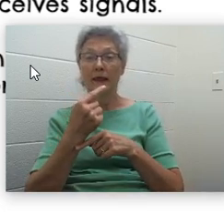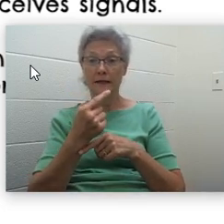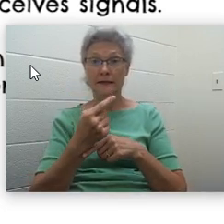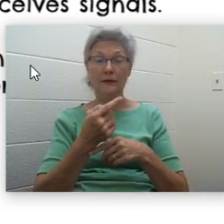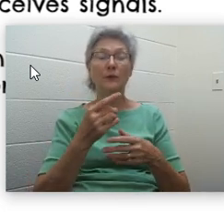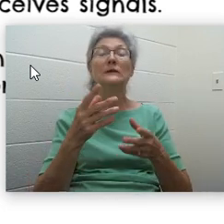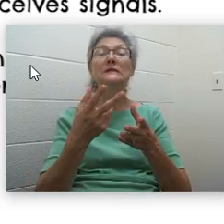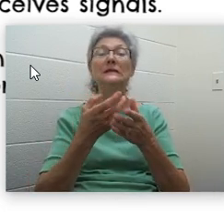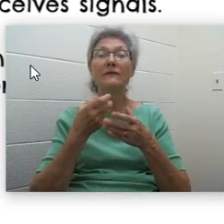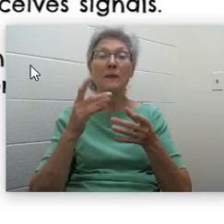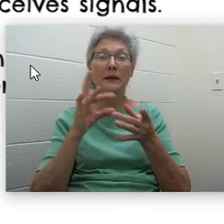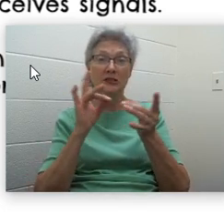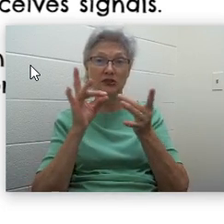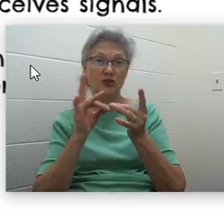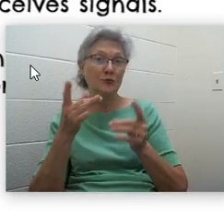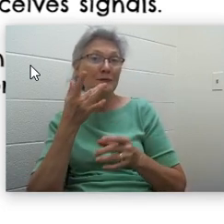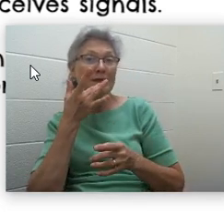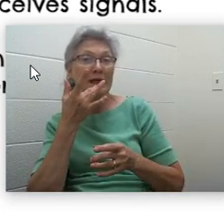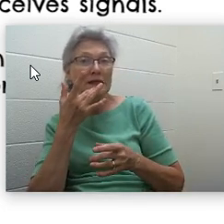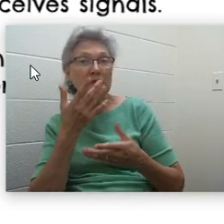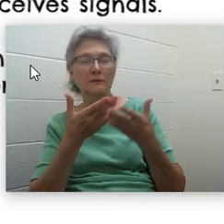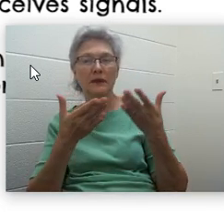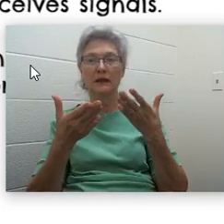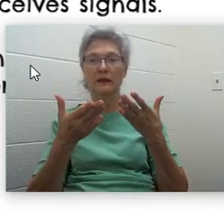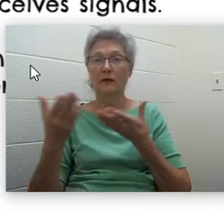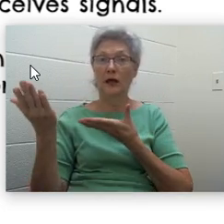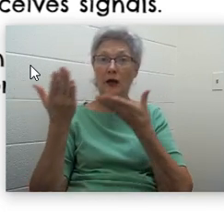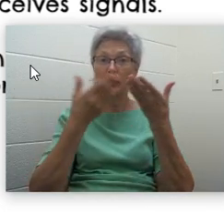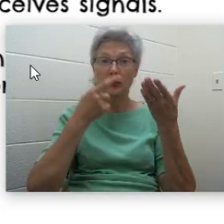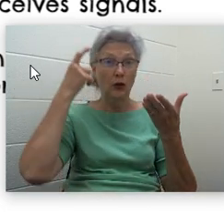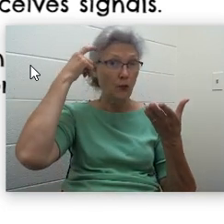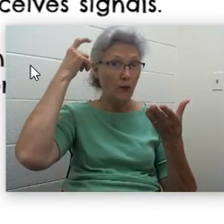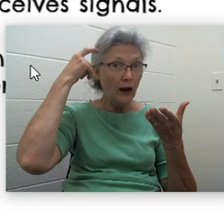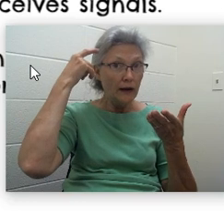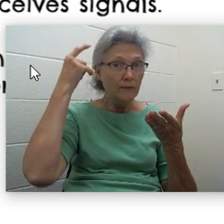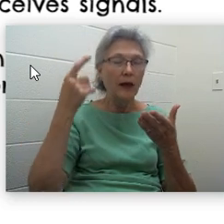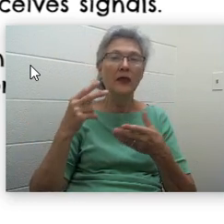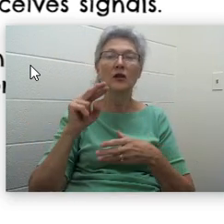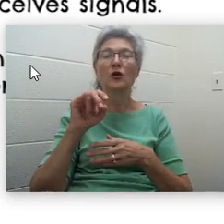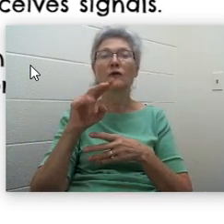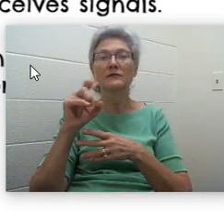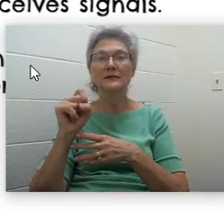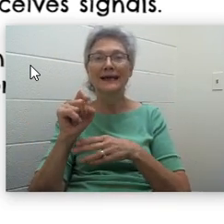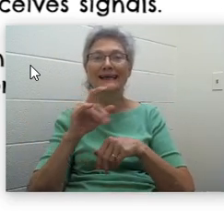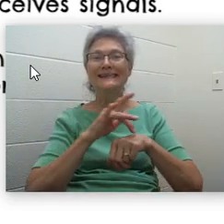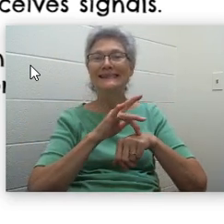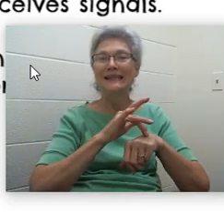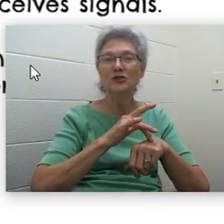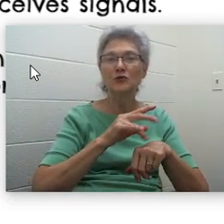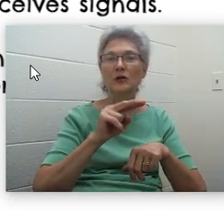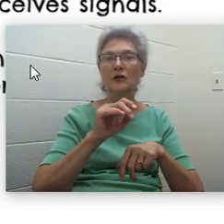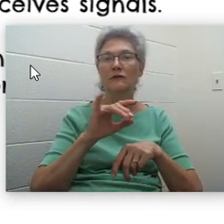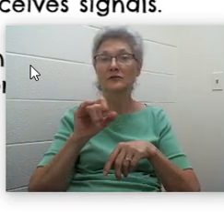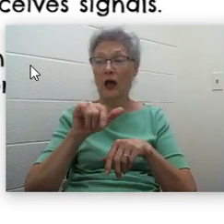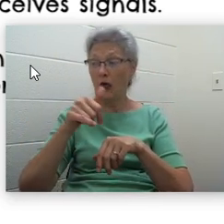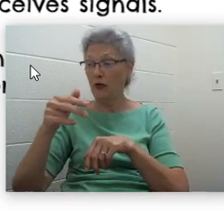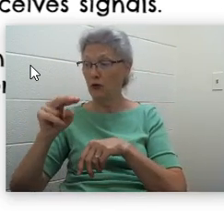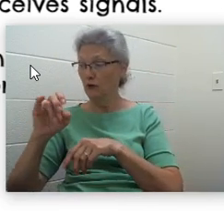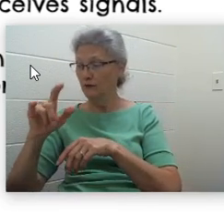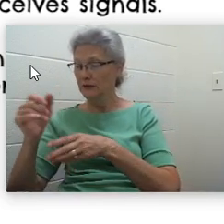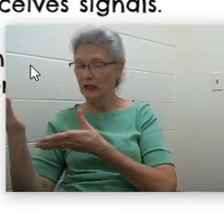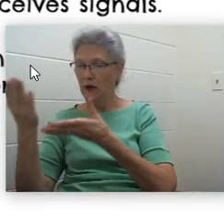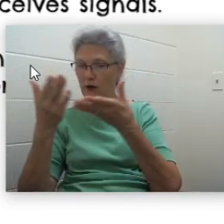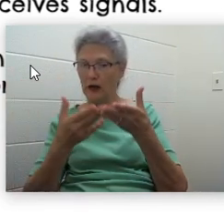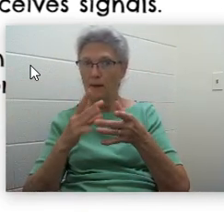are carried to the brain by these nerves. They're called sensory nerves. Other nerves carrying messages from